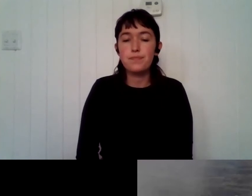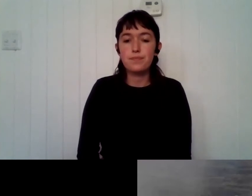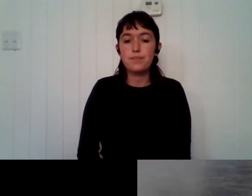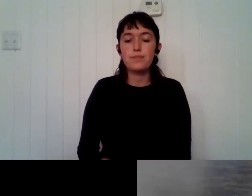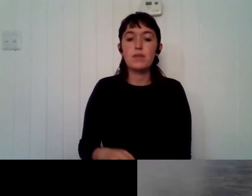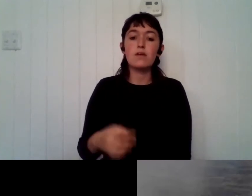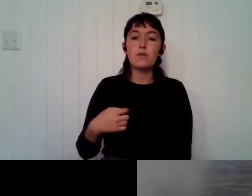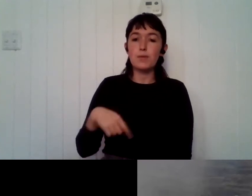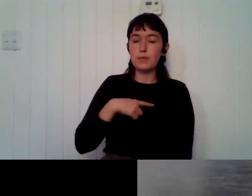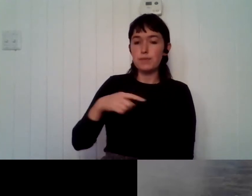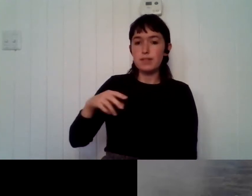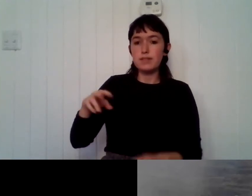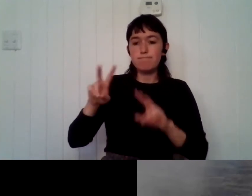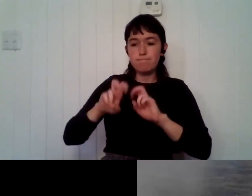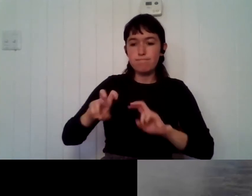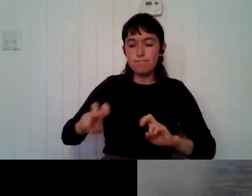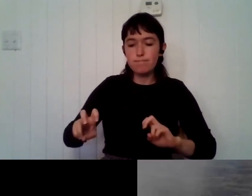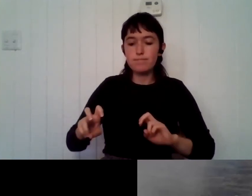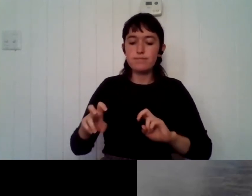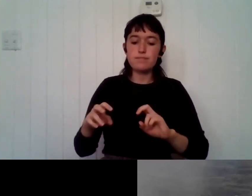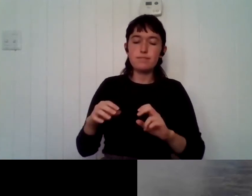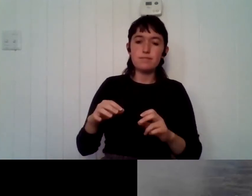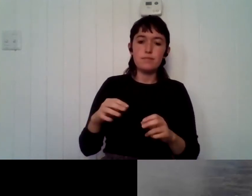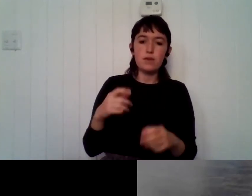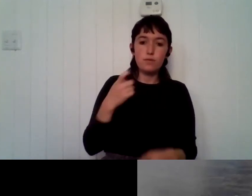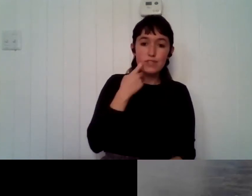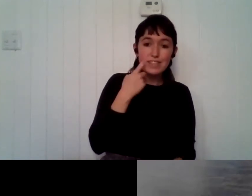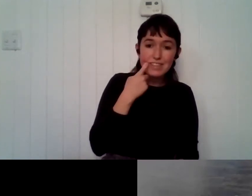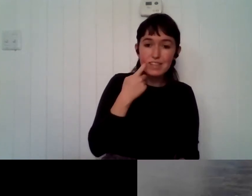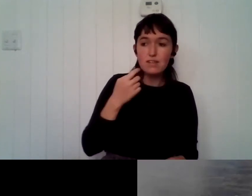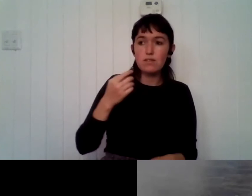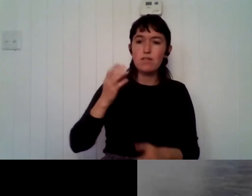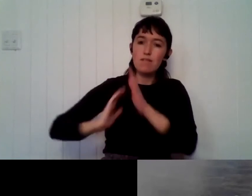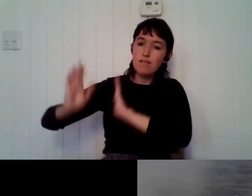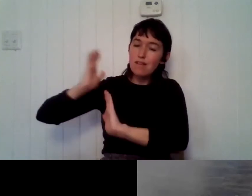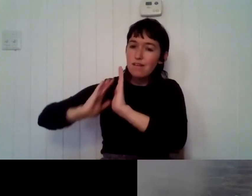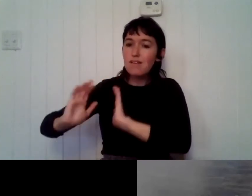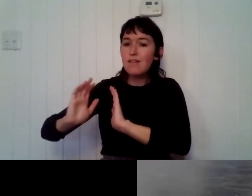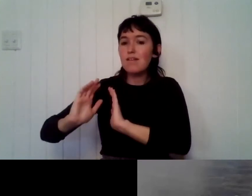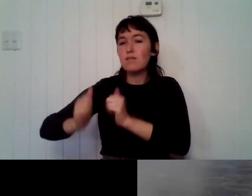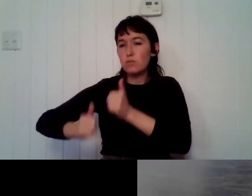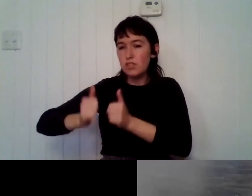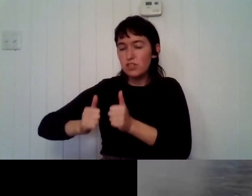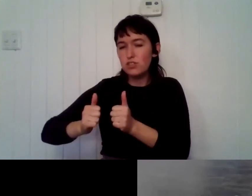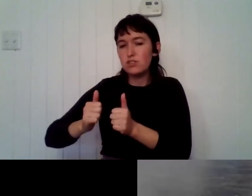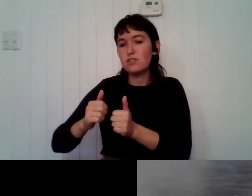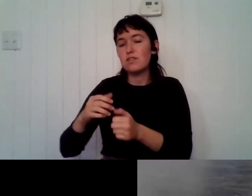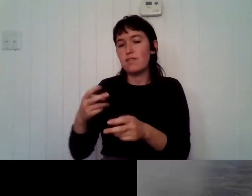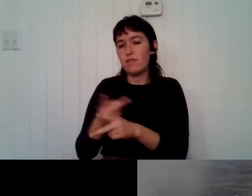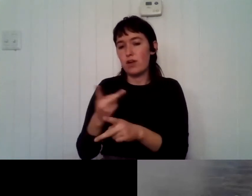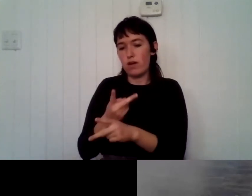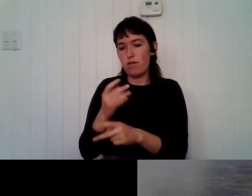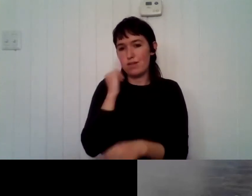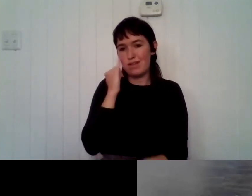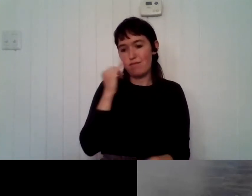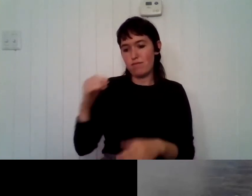was, you can either monitor them, so maybe put a seismometer to see if there's earthquakes on them. But usually